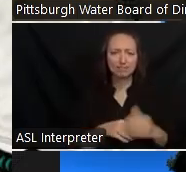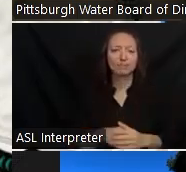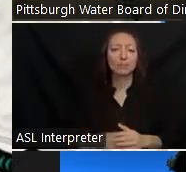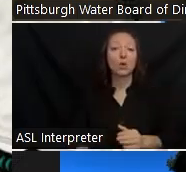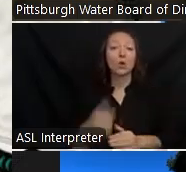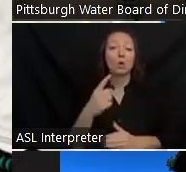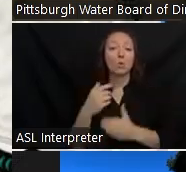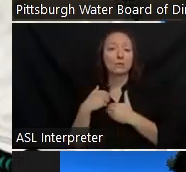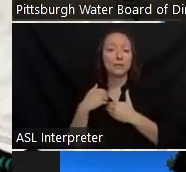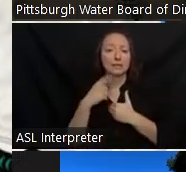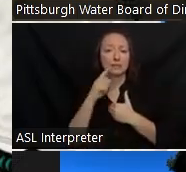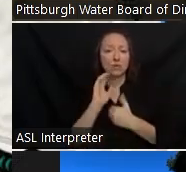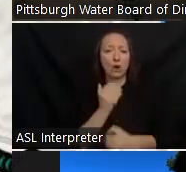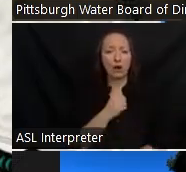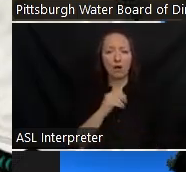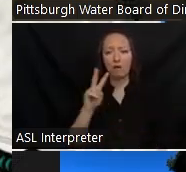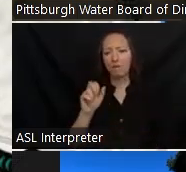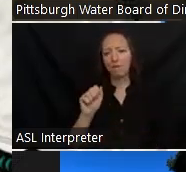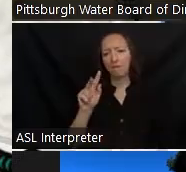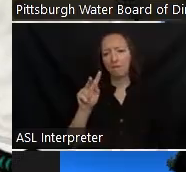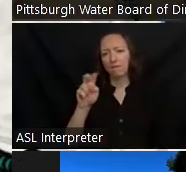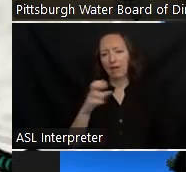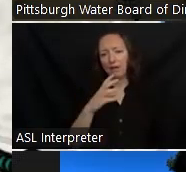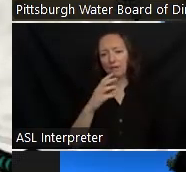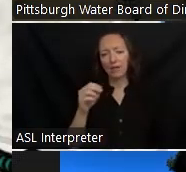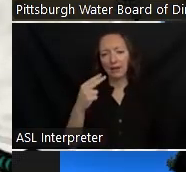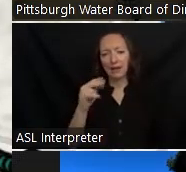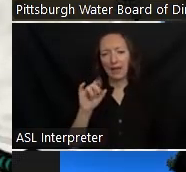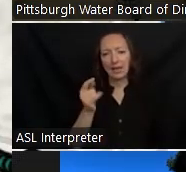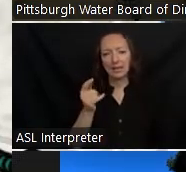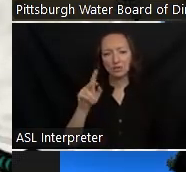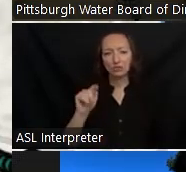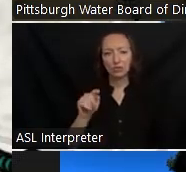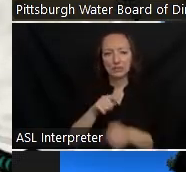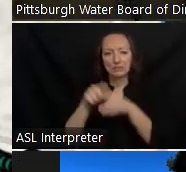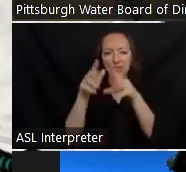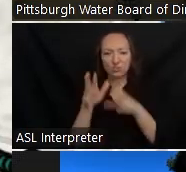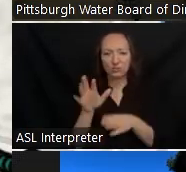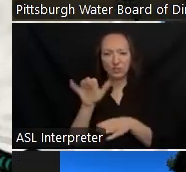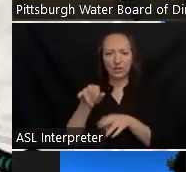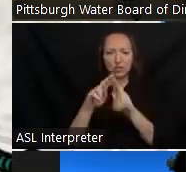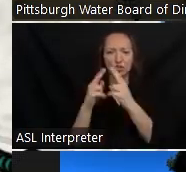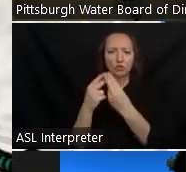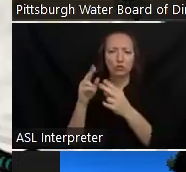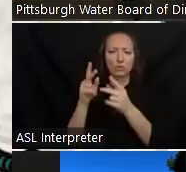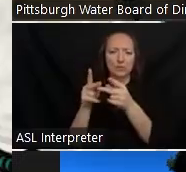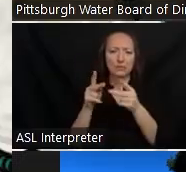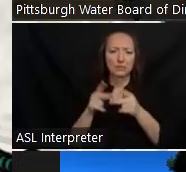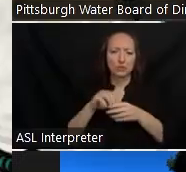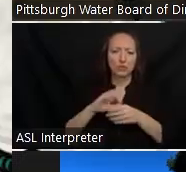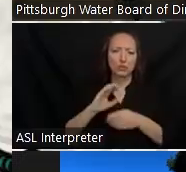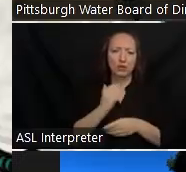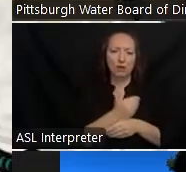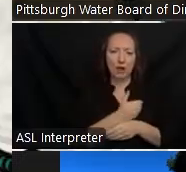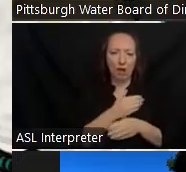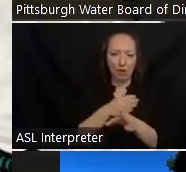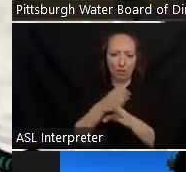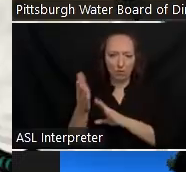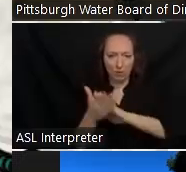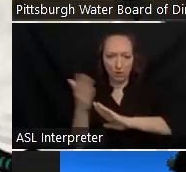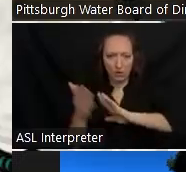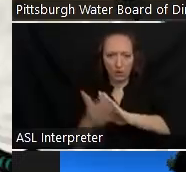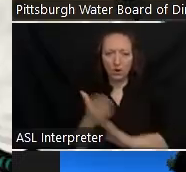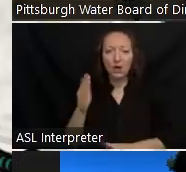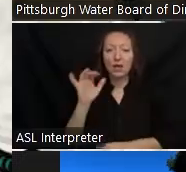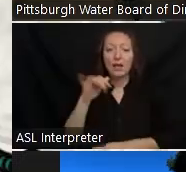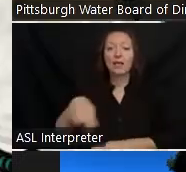hydrant specialists, which are a union position within our field operations, is to actually perform routine hydrant inspections. And we